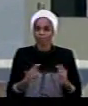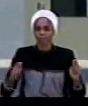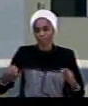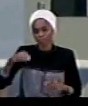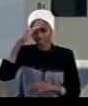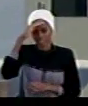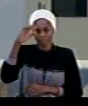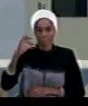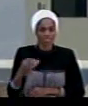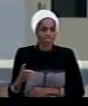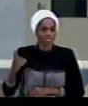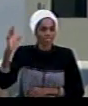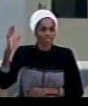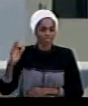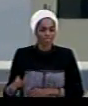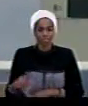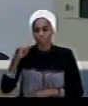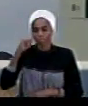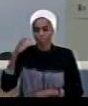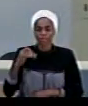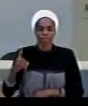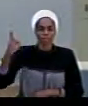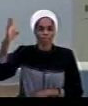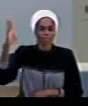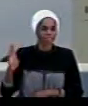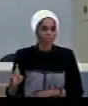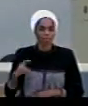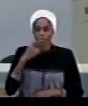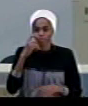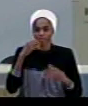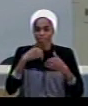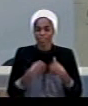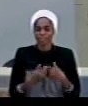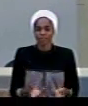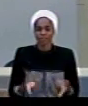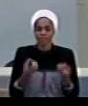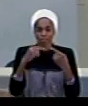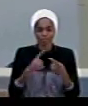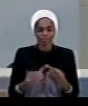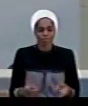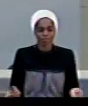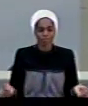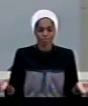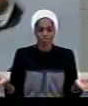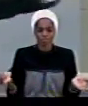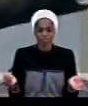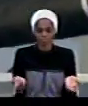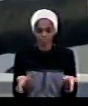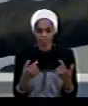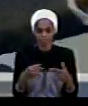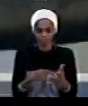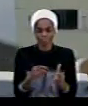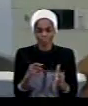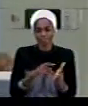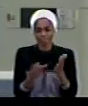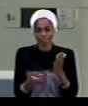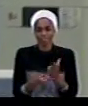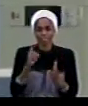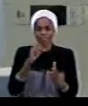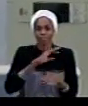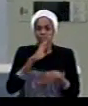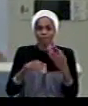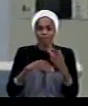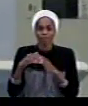God, women of God, who have come to attend this meeting. You are all welcome in